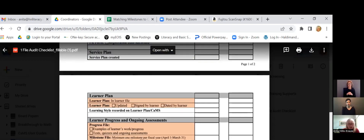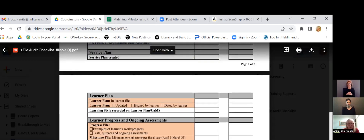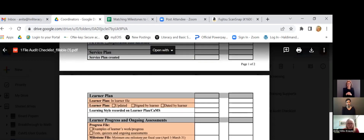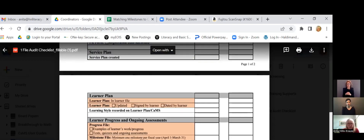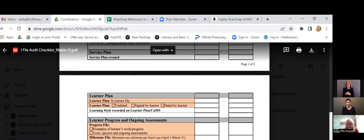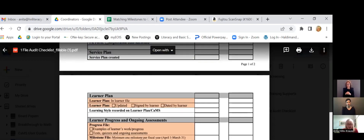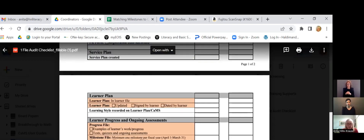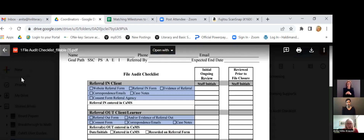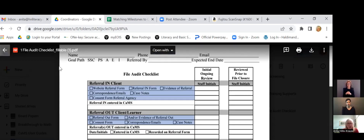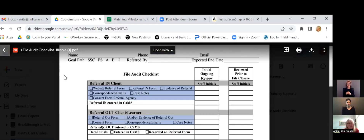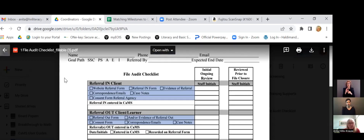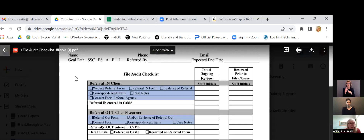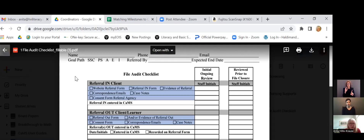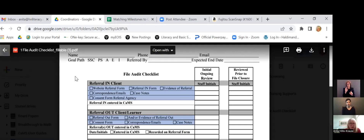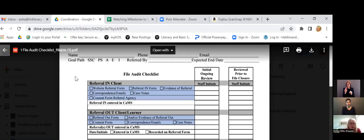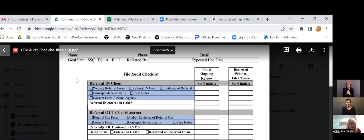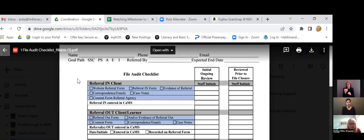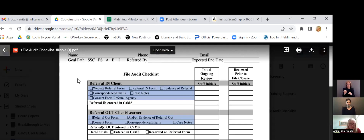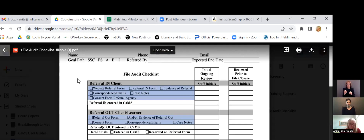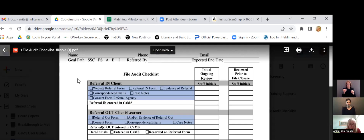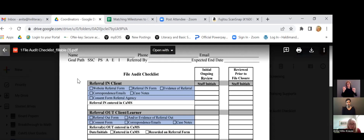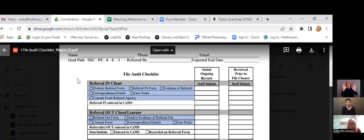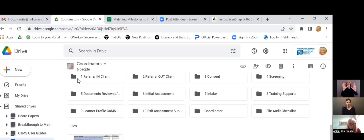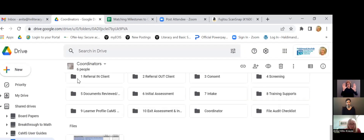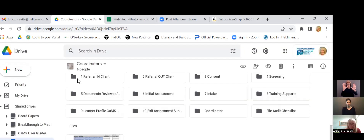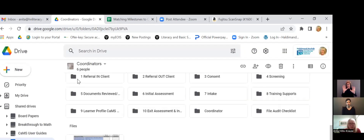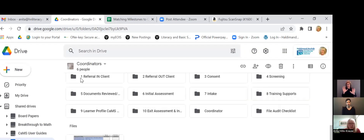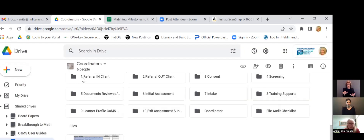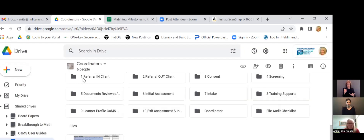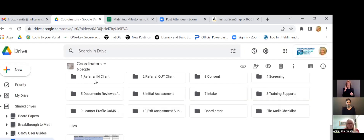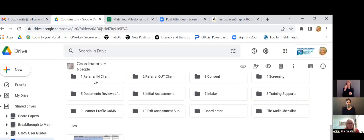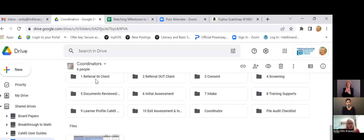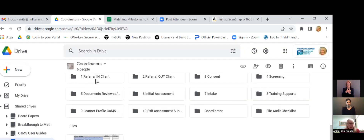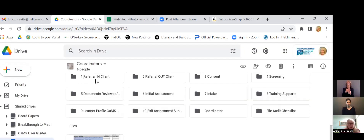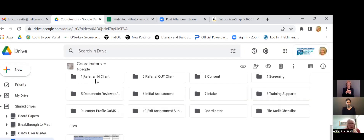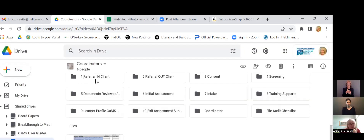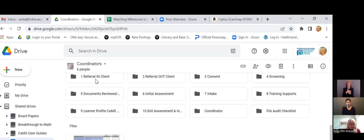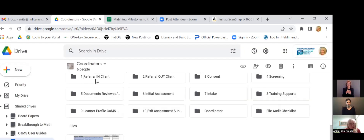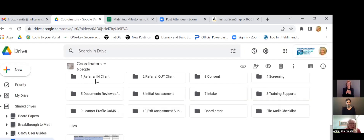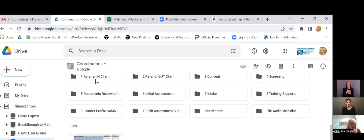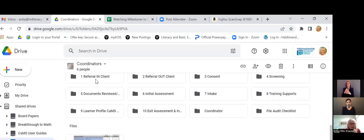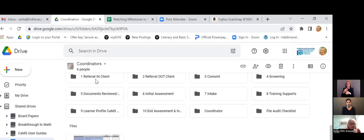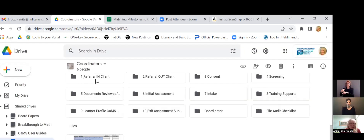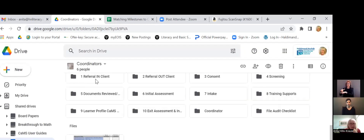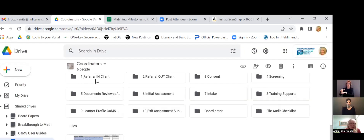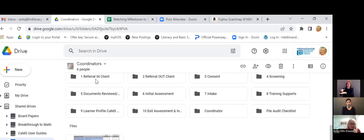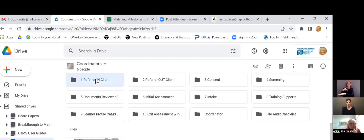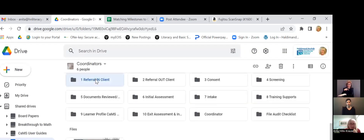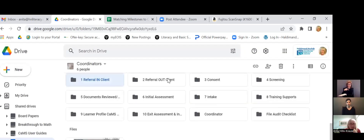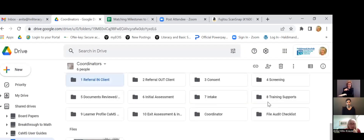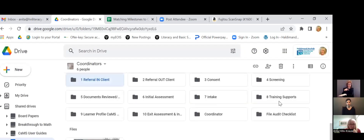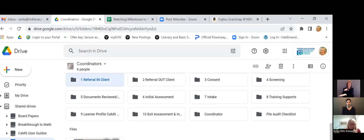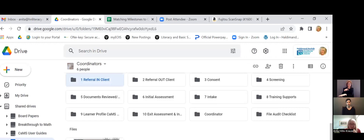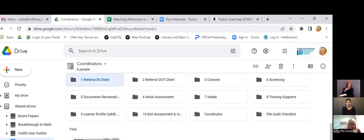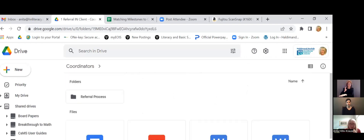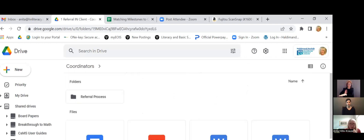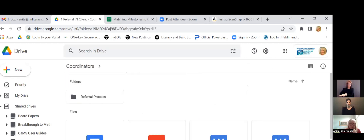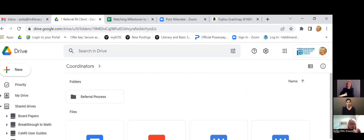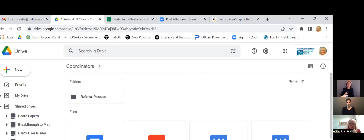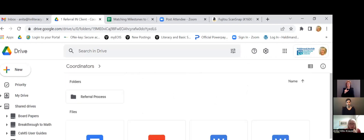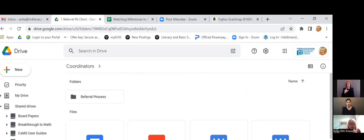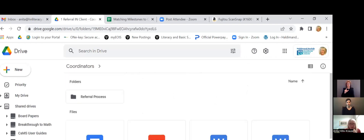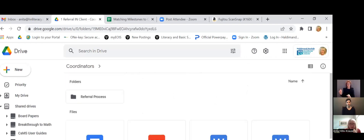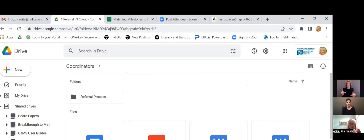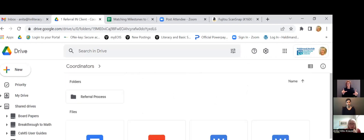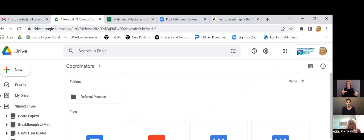our framework, and you can see our files. We have our referral in client, and when I click on that, we have